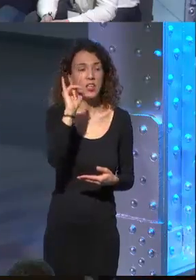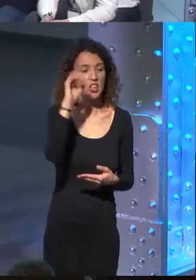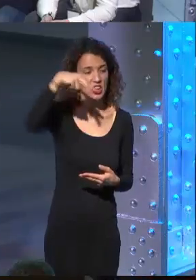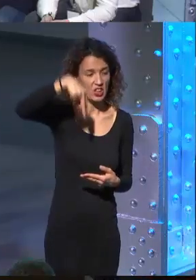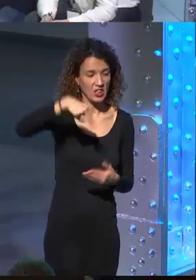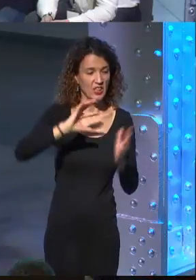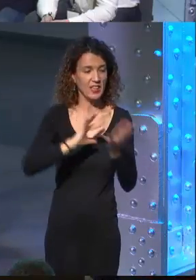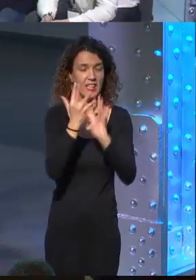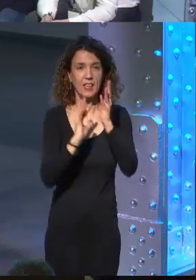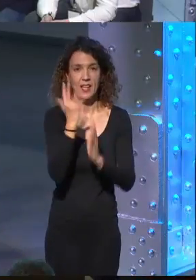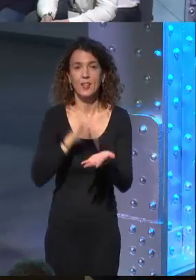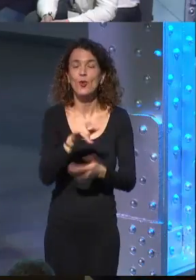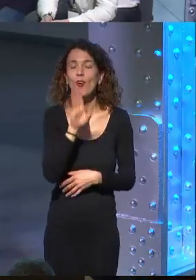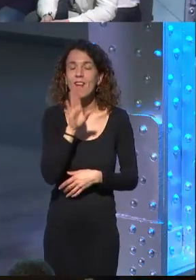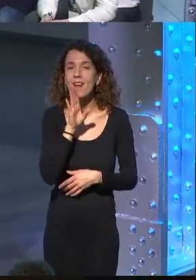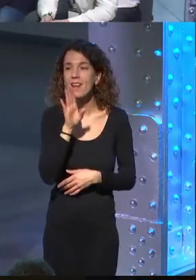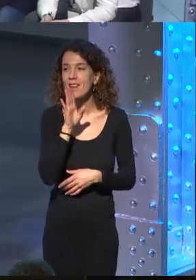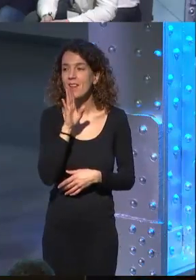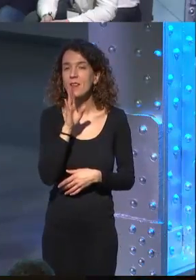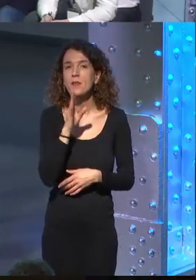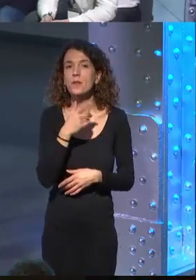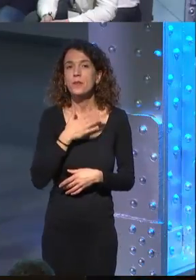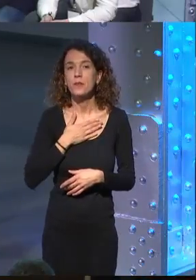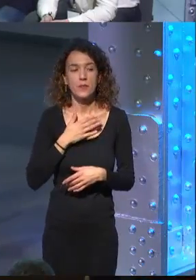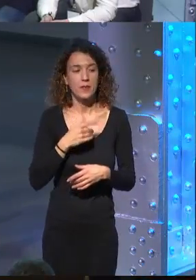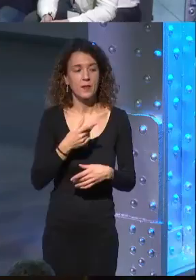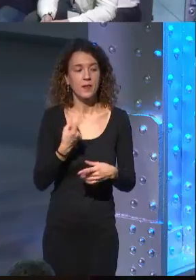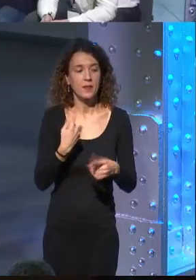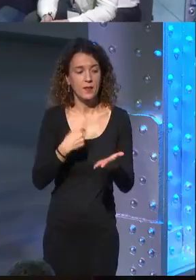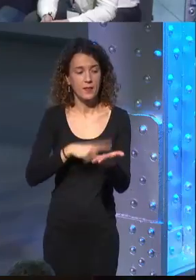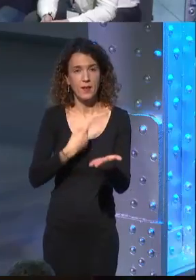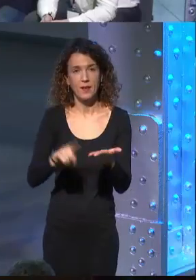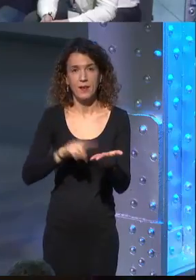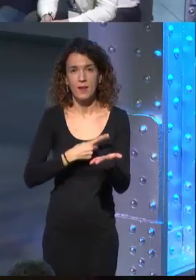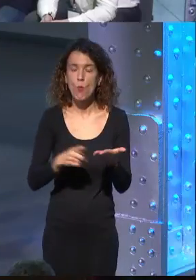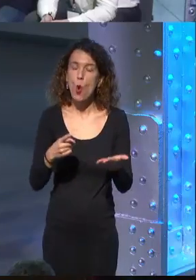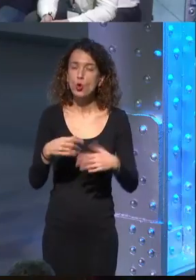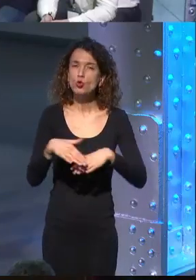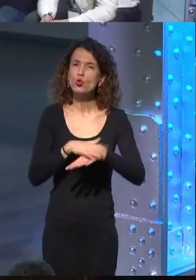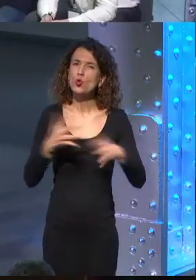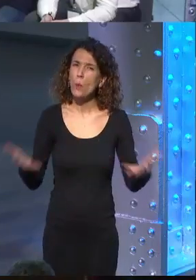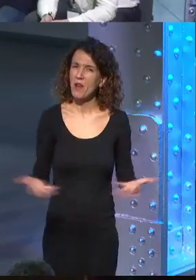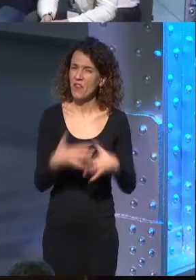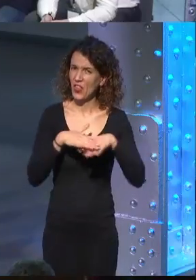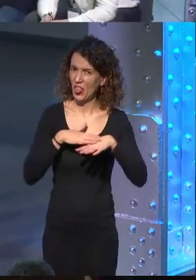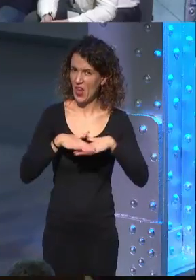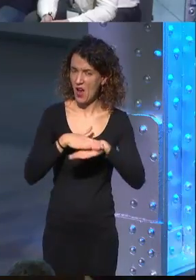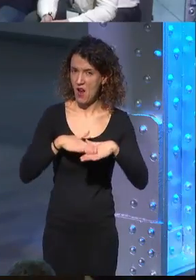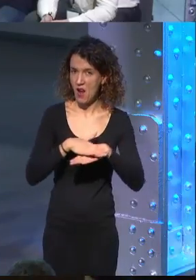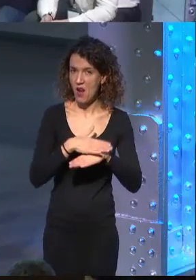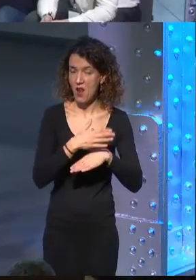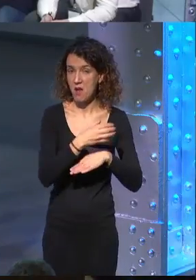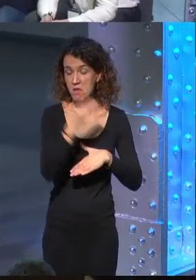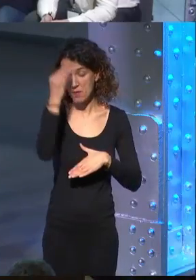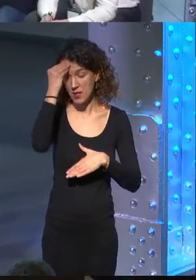Well, in the case of Tinder, that for example, I move right, I like it, I move left, I don't like it, it's